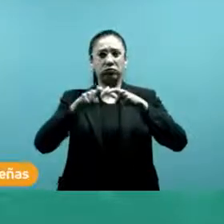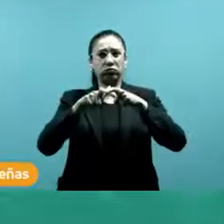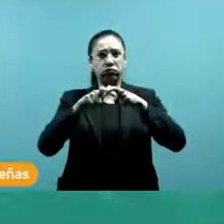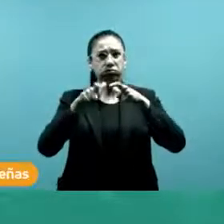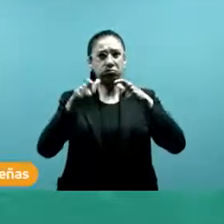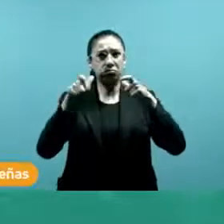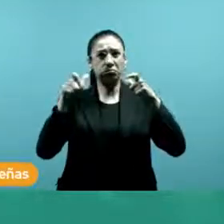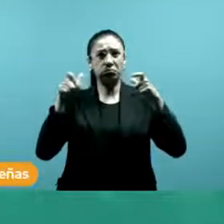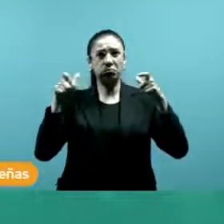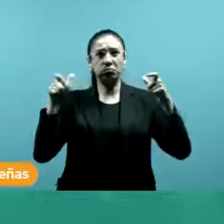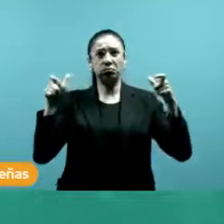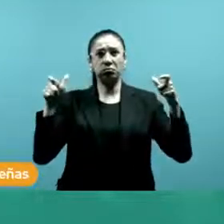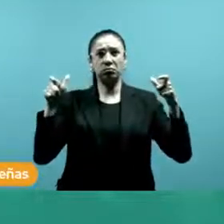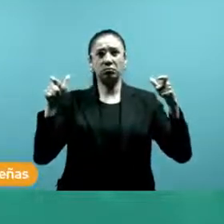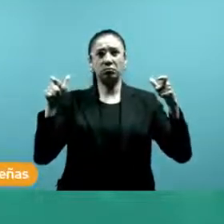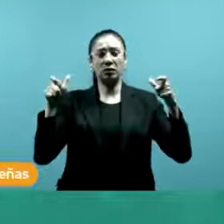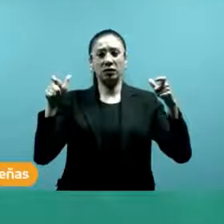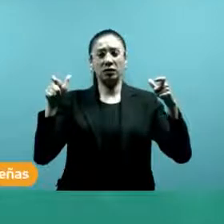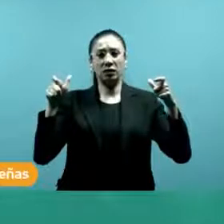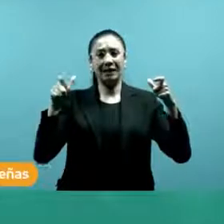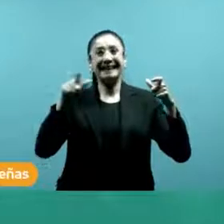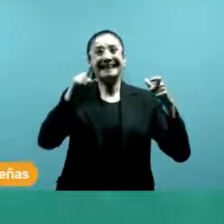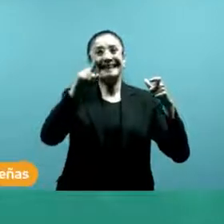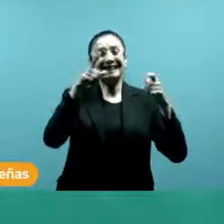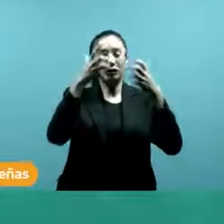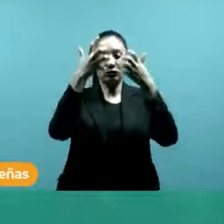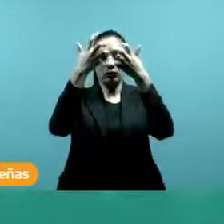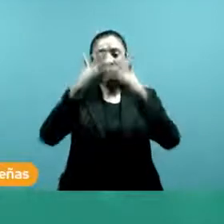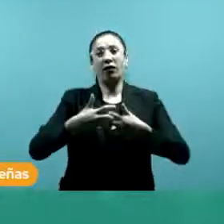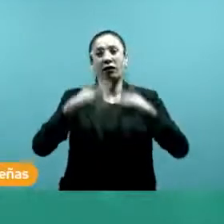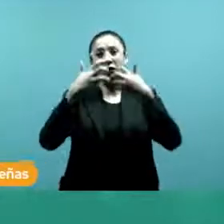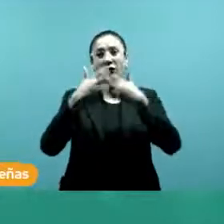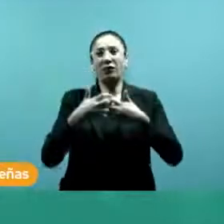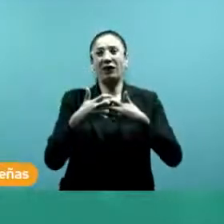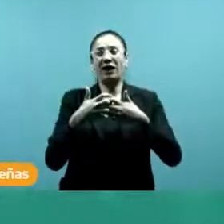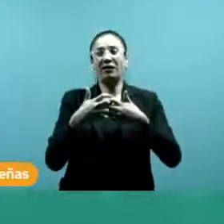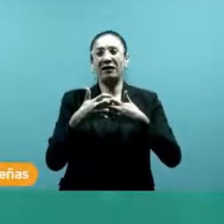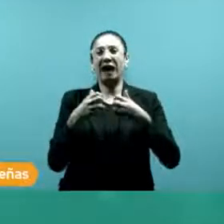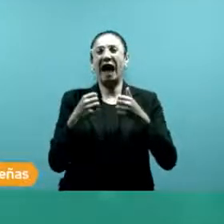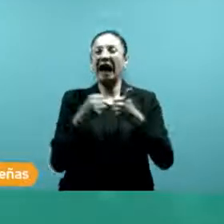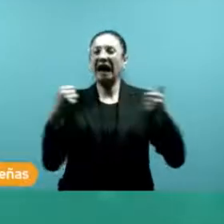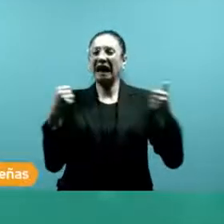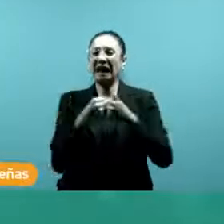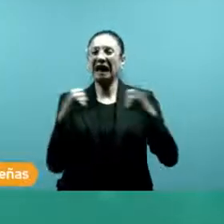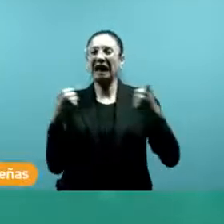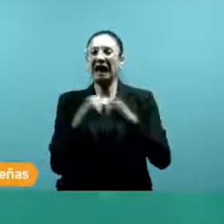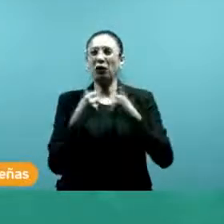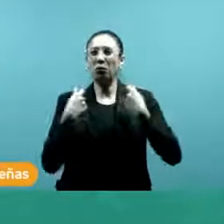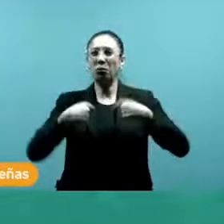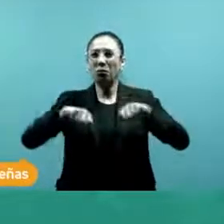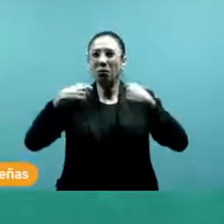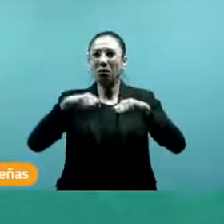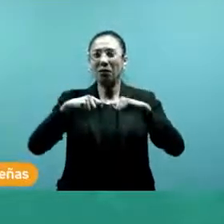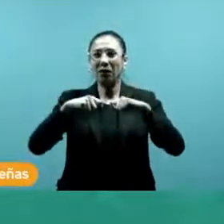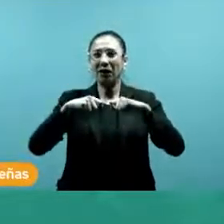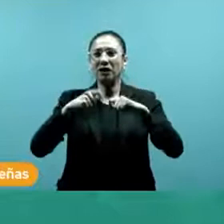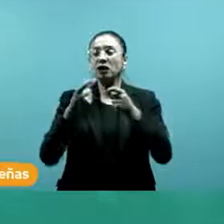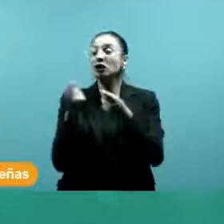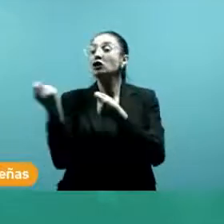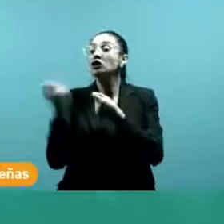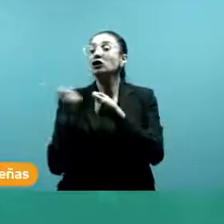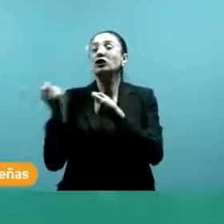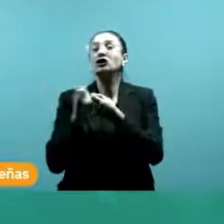a factory of synthetic rubber near the camp. And they needed a lot of slave